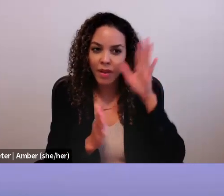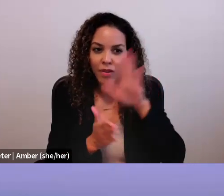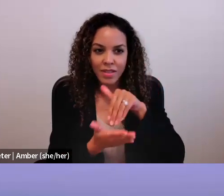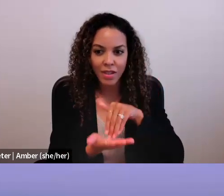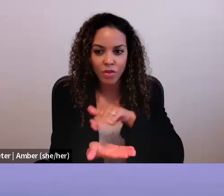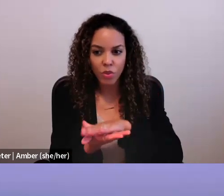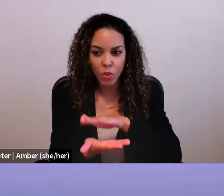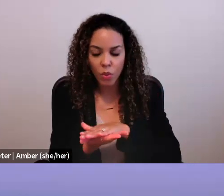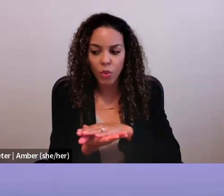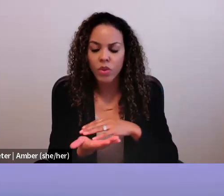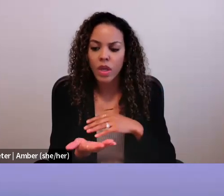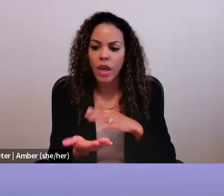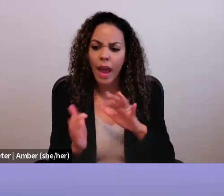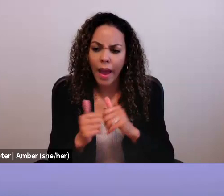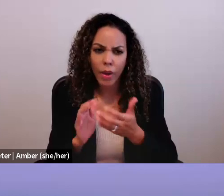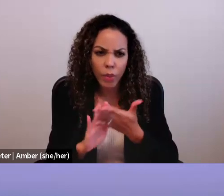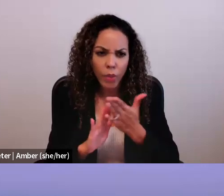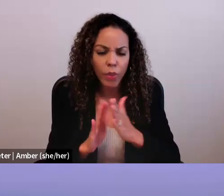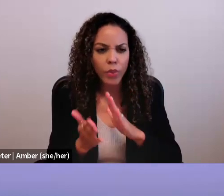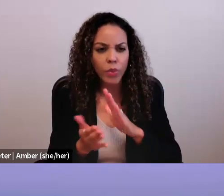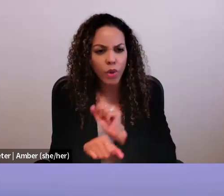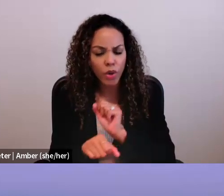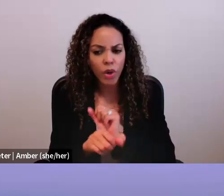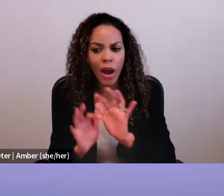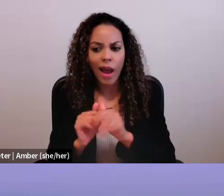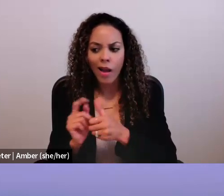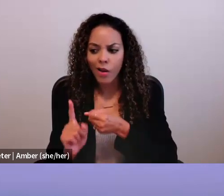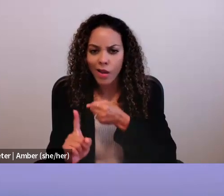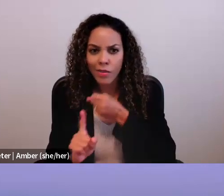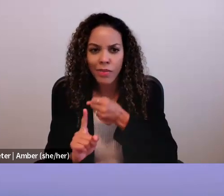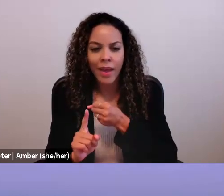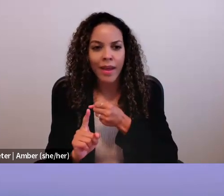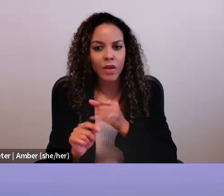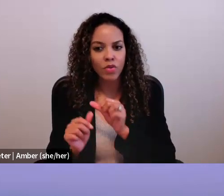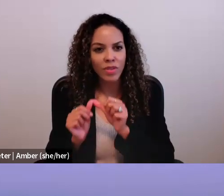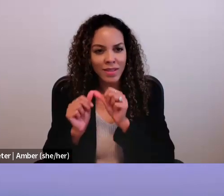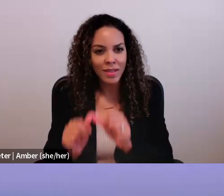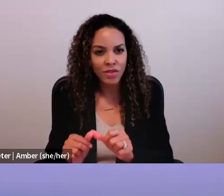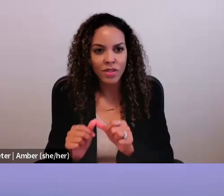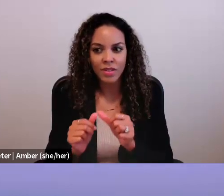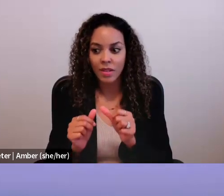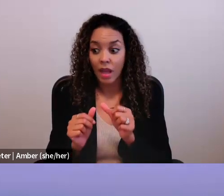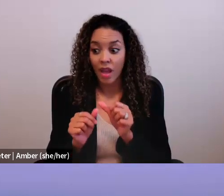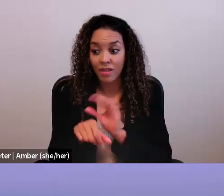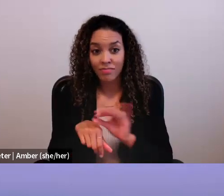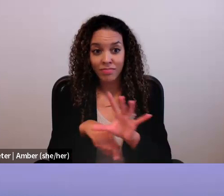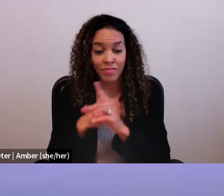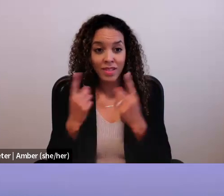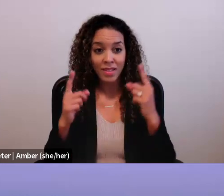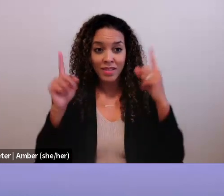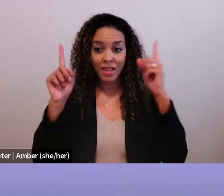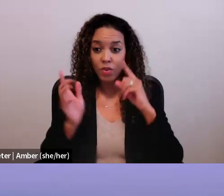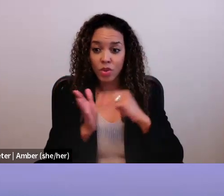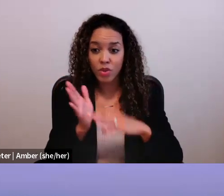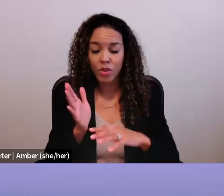would work and how that would impact the overall retention and success of students, that was not going very well for the